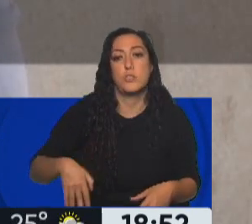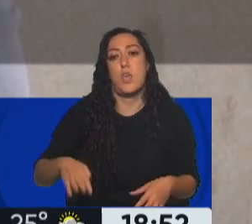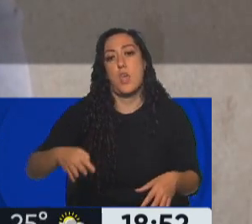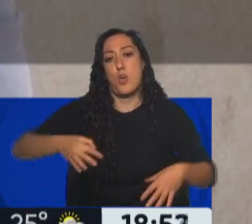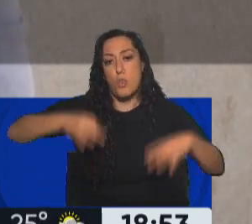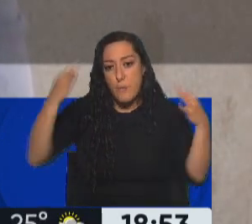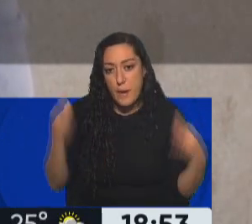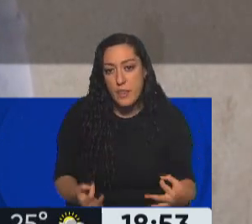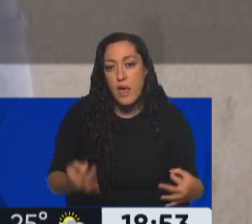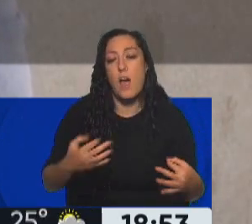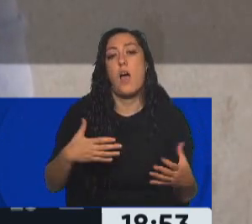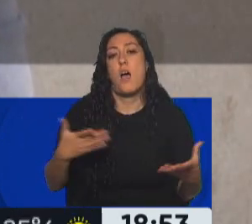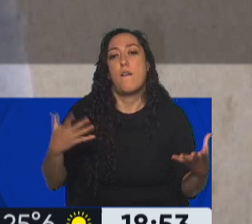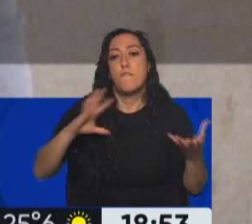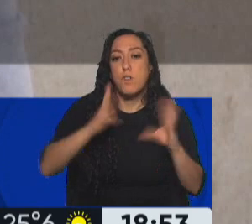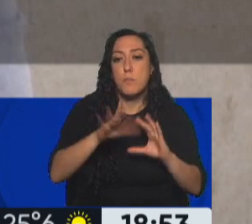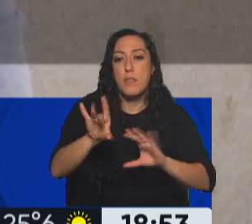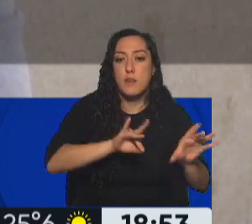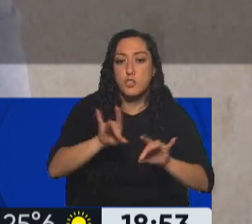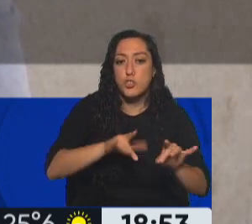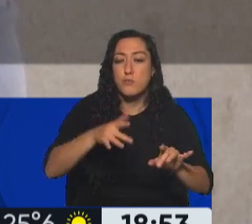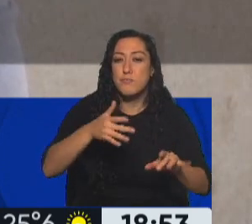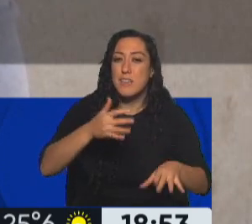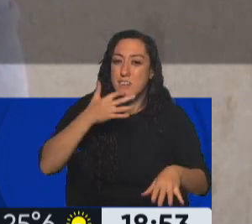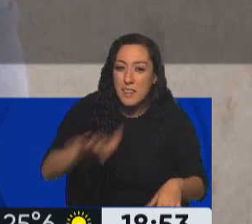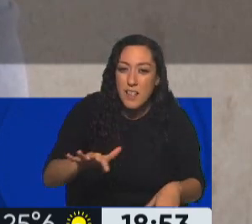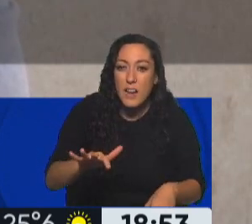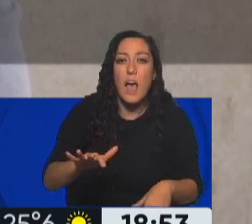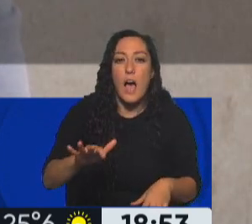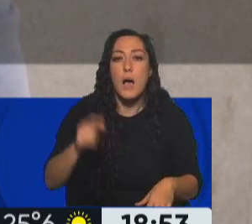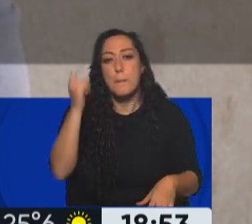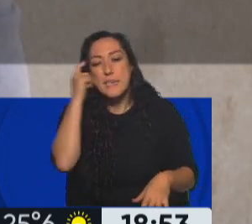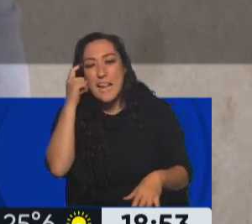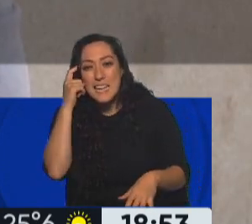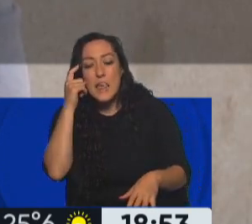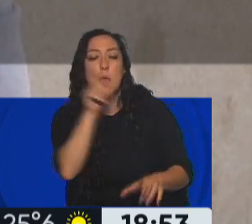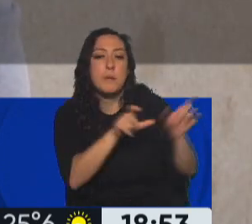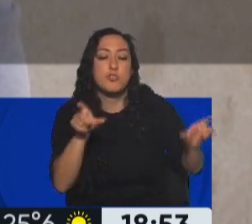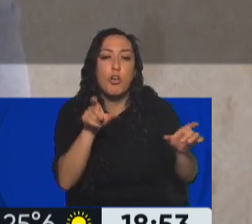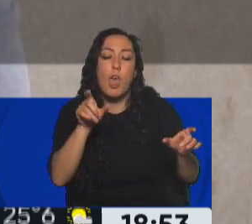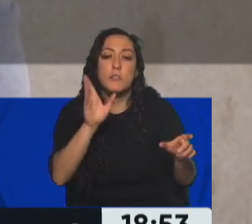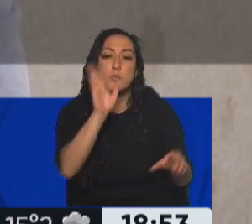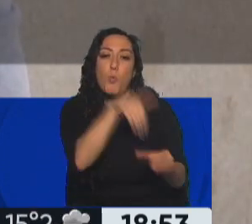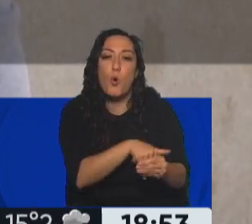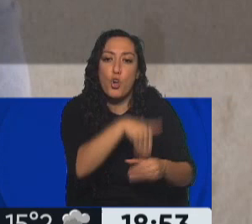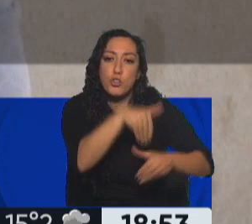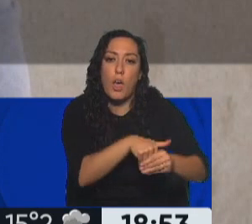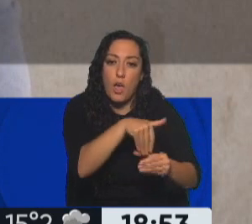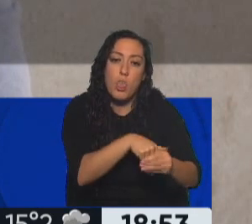least understand how a conclave is working, we have to think in the minds of